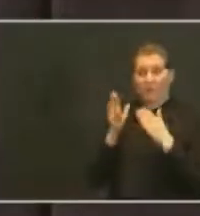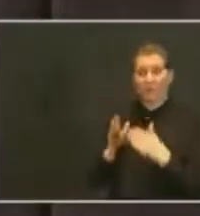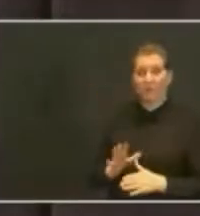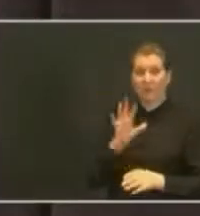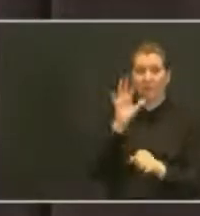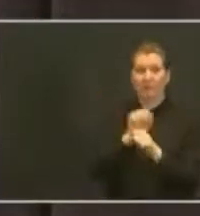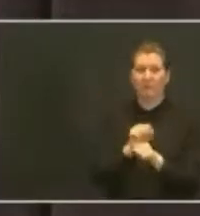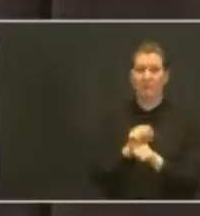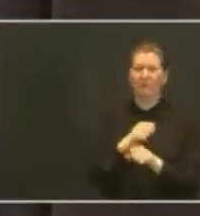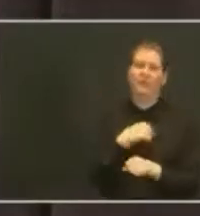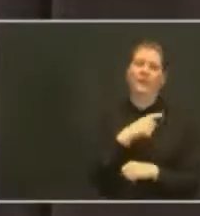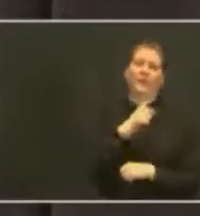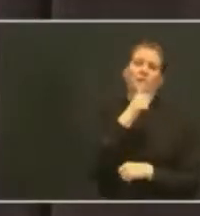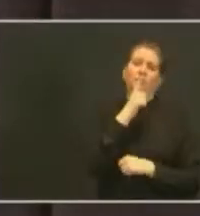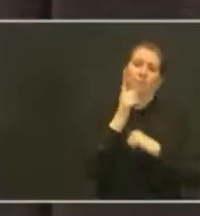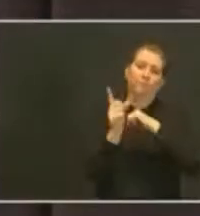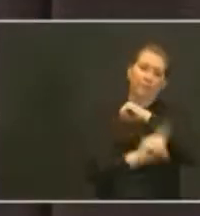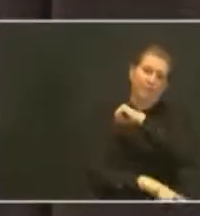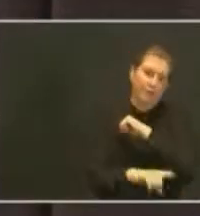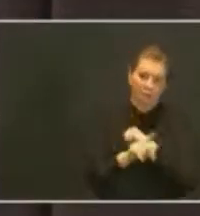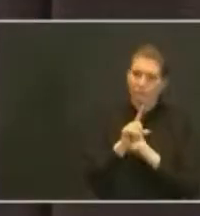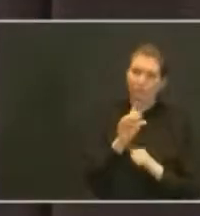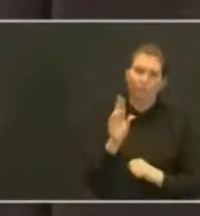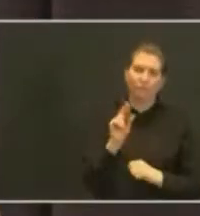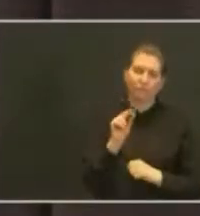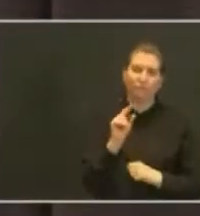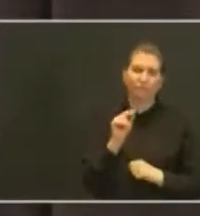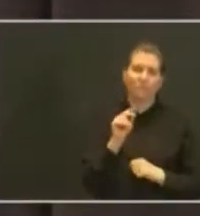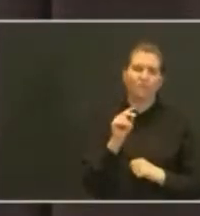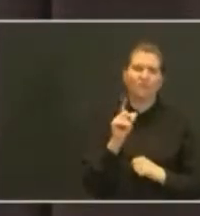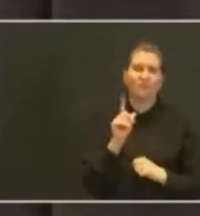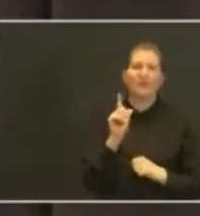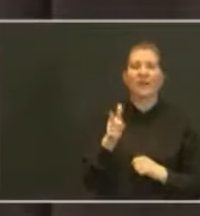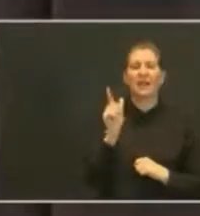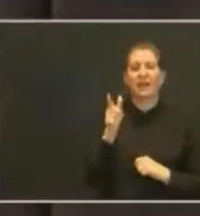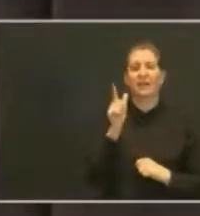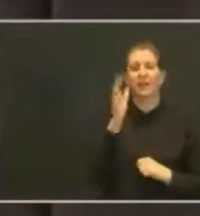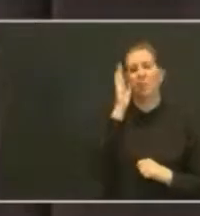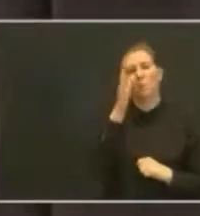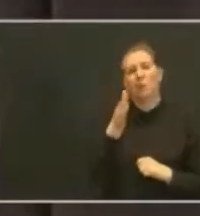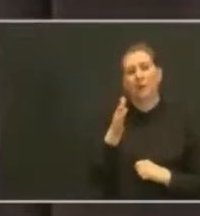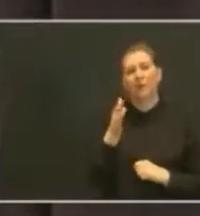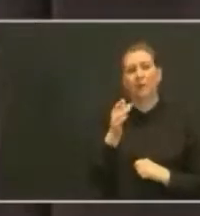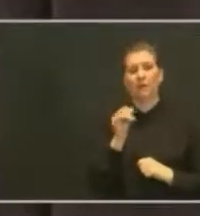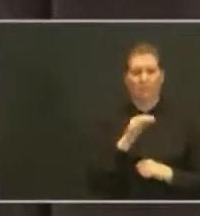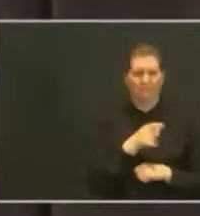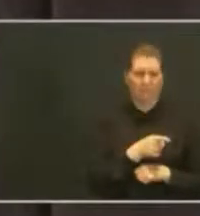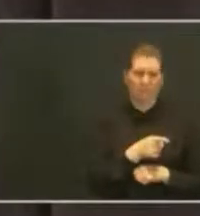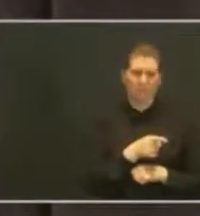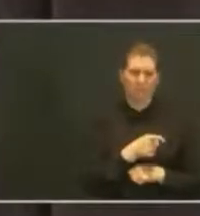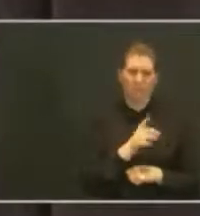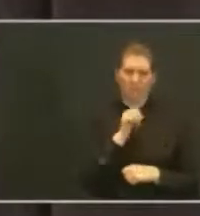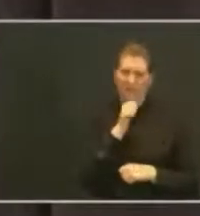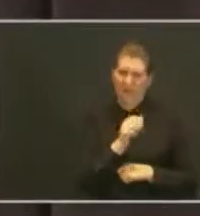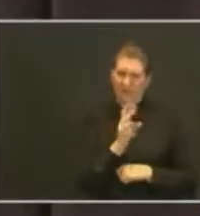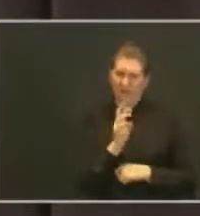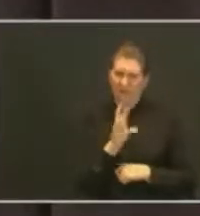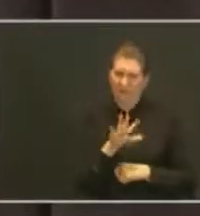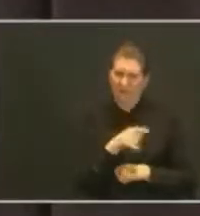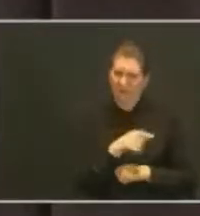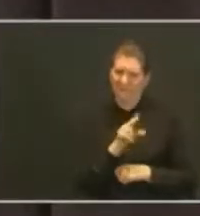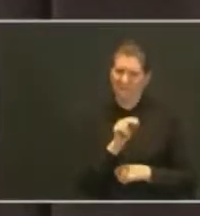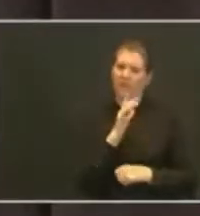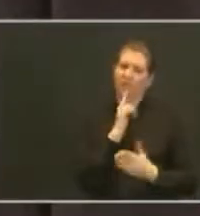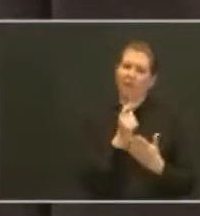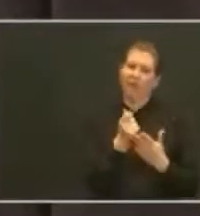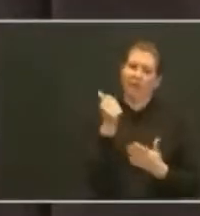we need to, and have the capacity to delete appointments if they are made by individuals continually